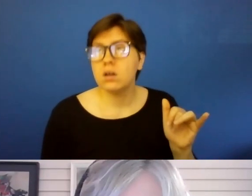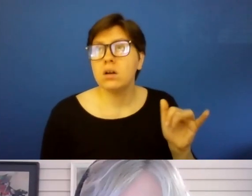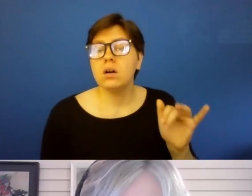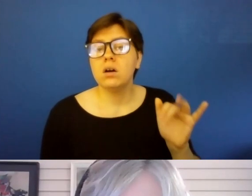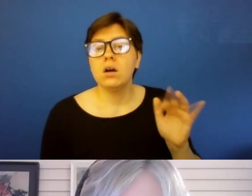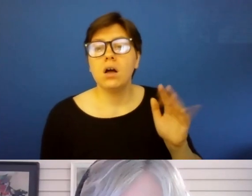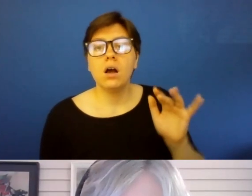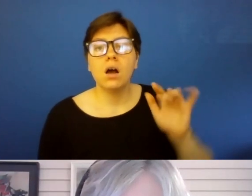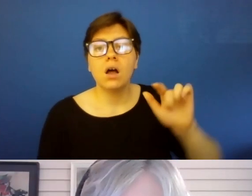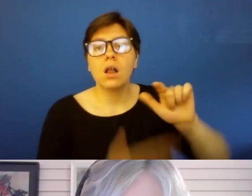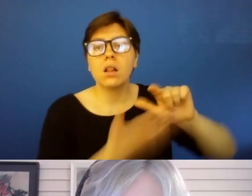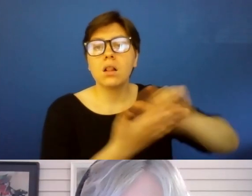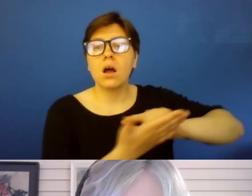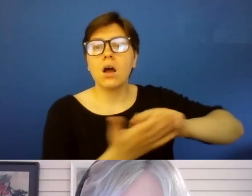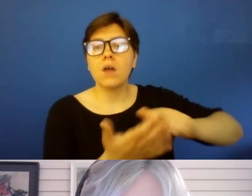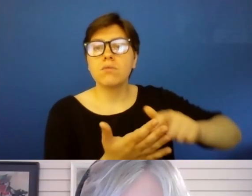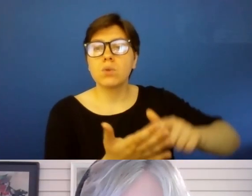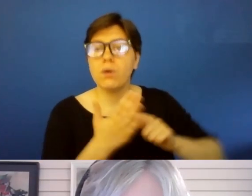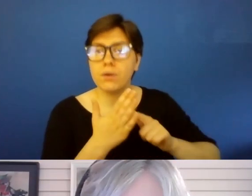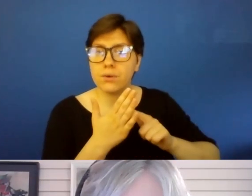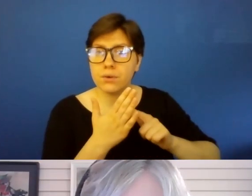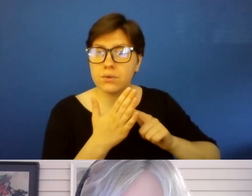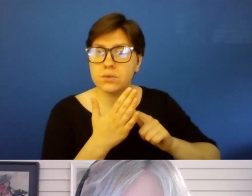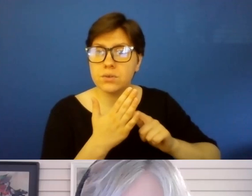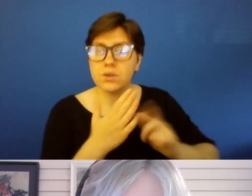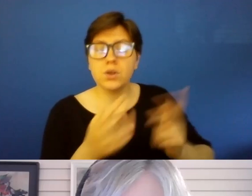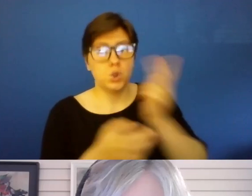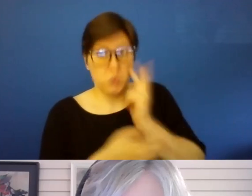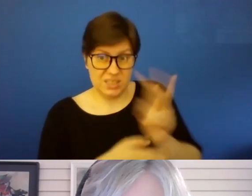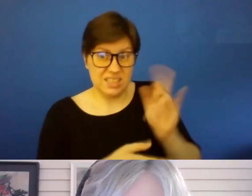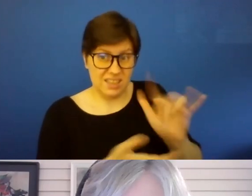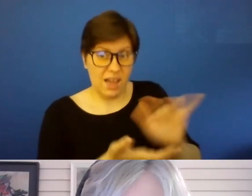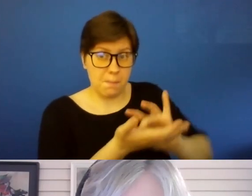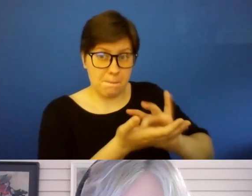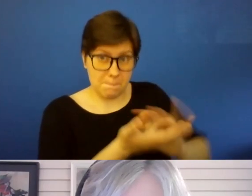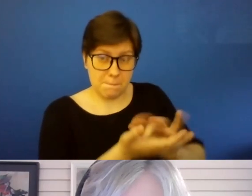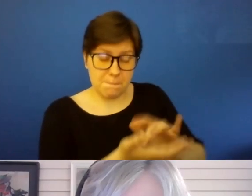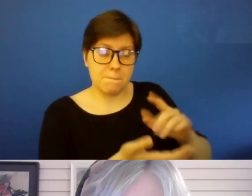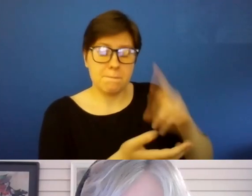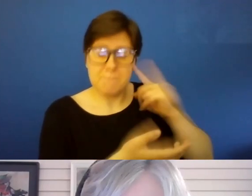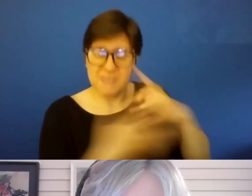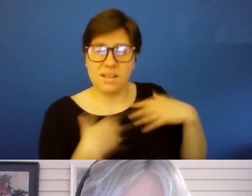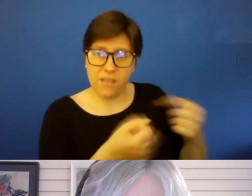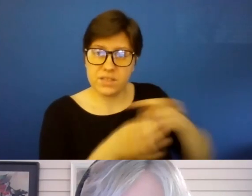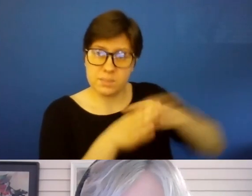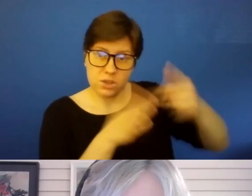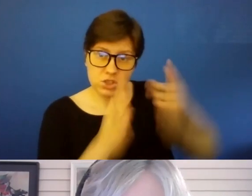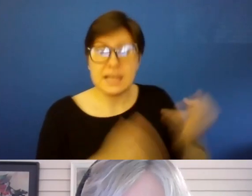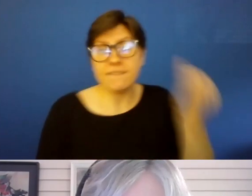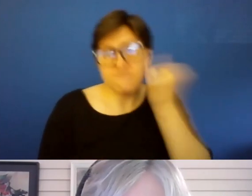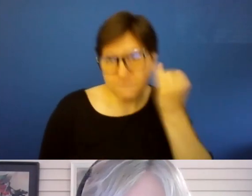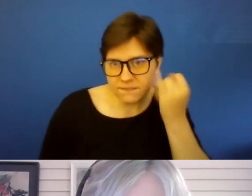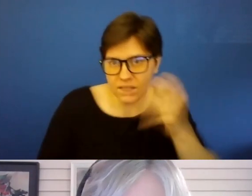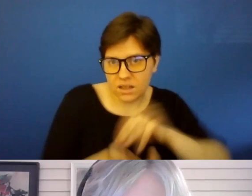the law only requires that you see the mental health specialist if either the attending or consulting physician refer